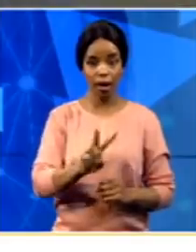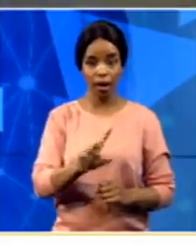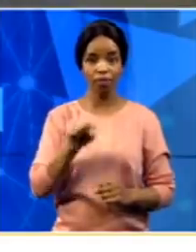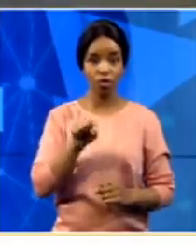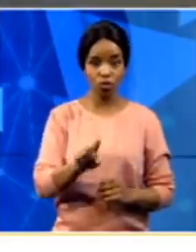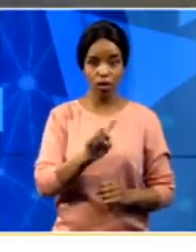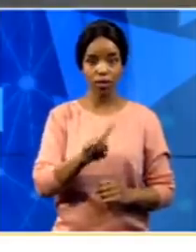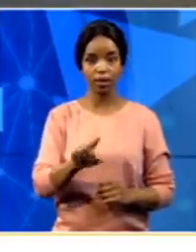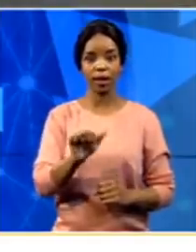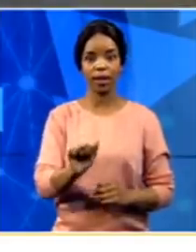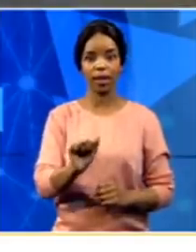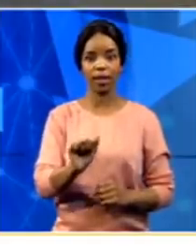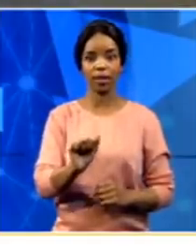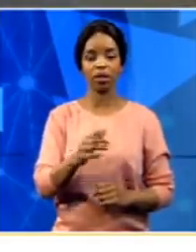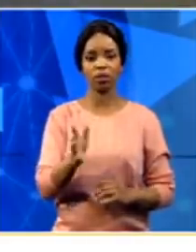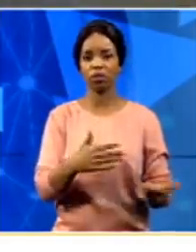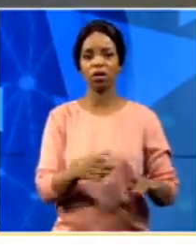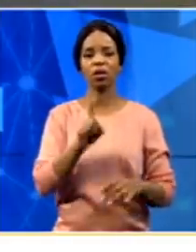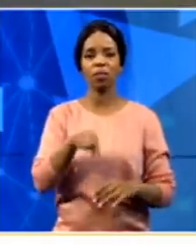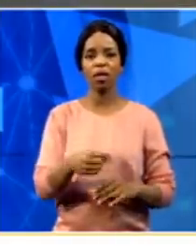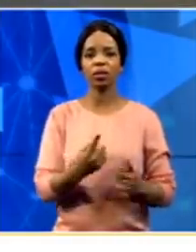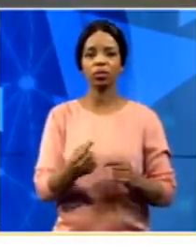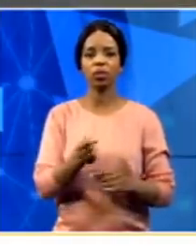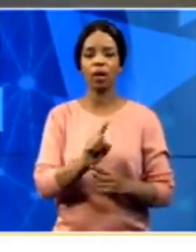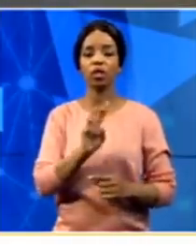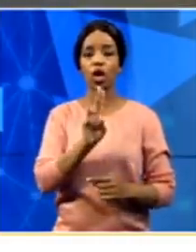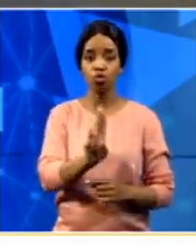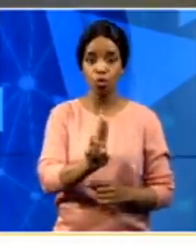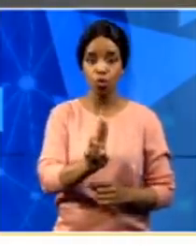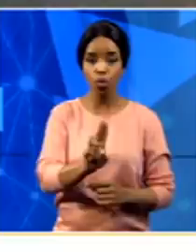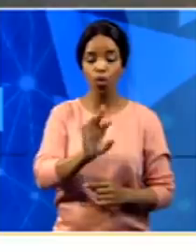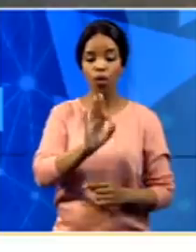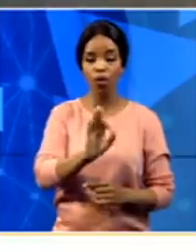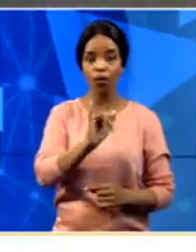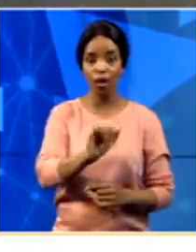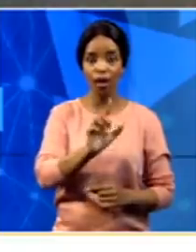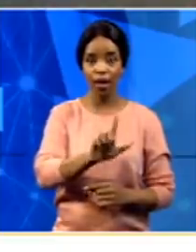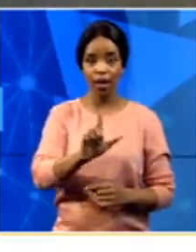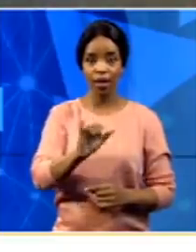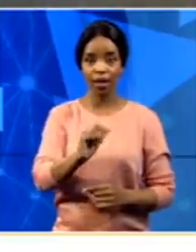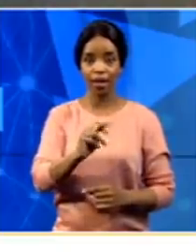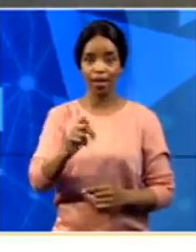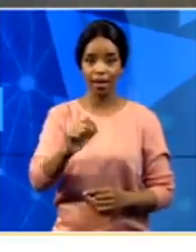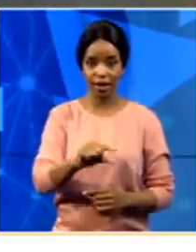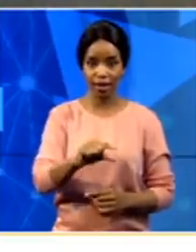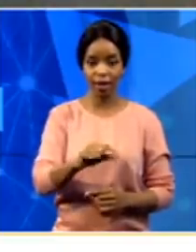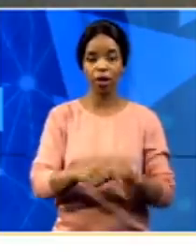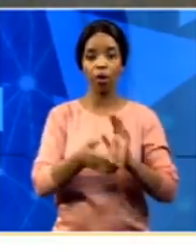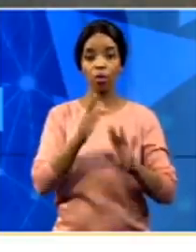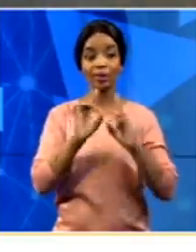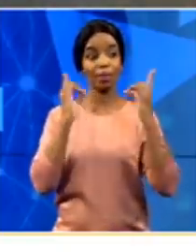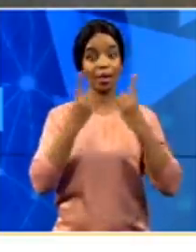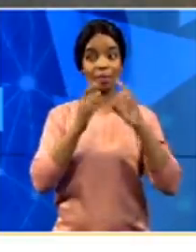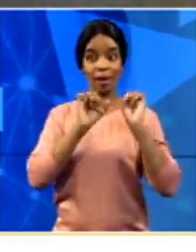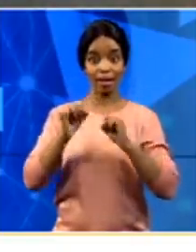Yes, you need to go to U-filing. Okay. And I think that could be the problem. Go to the departmental website and